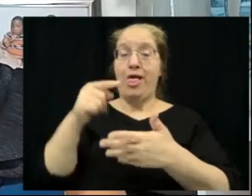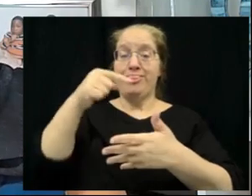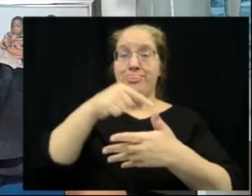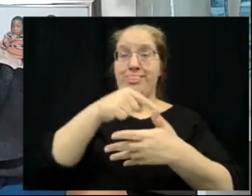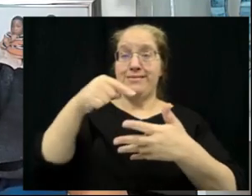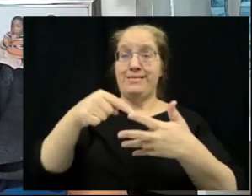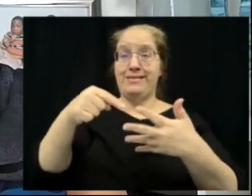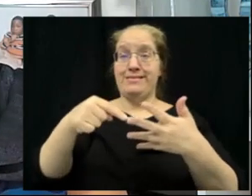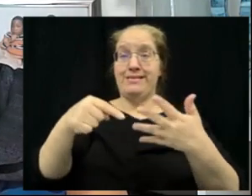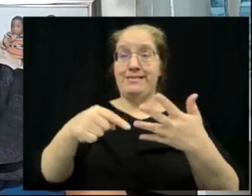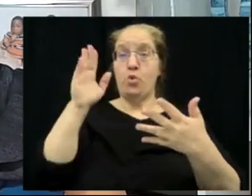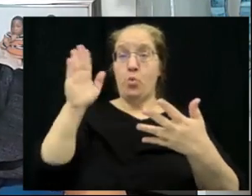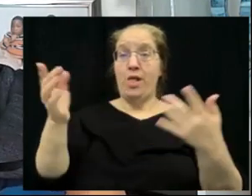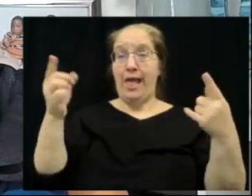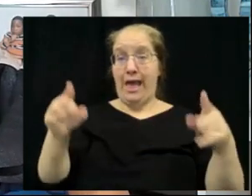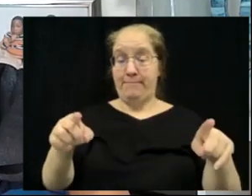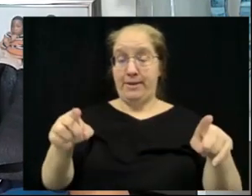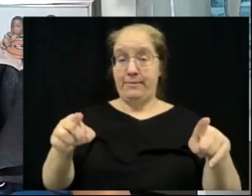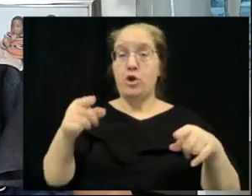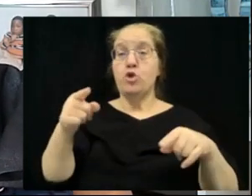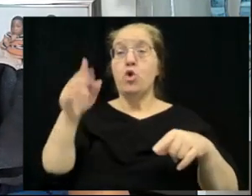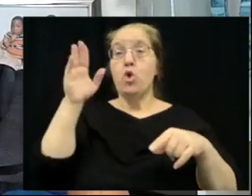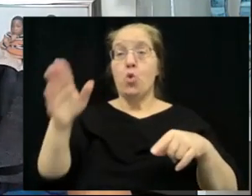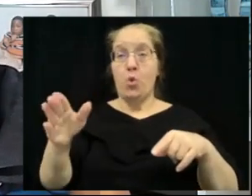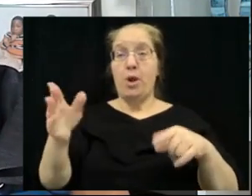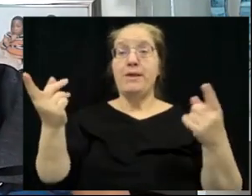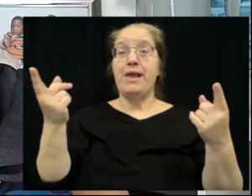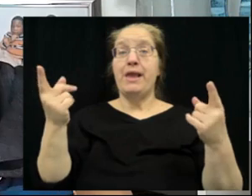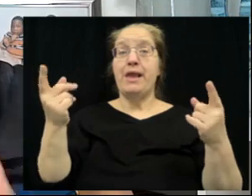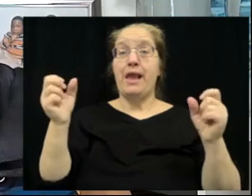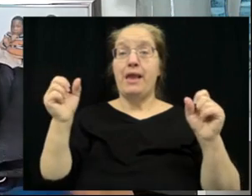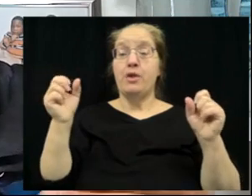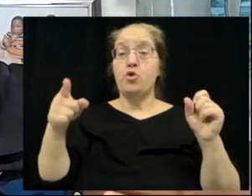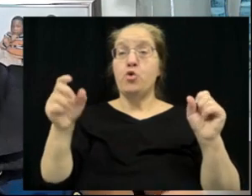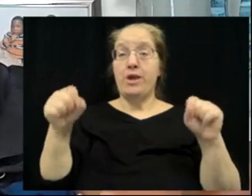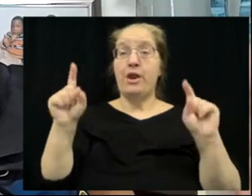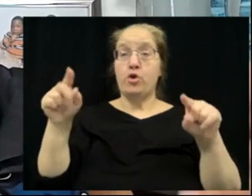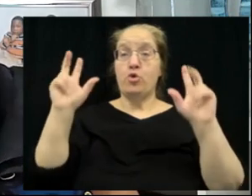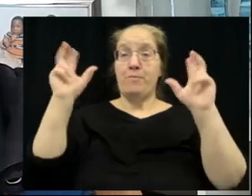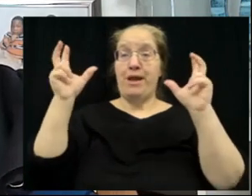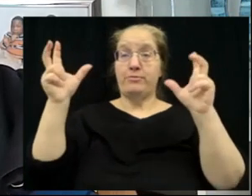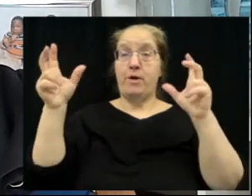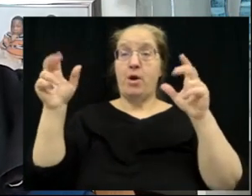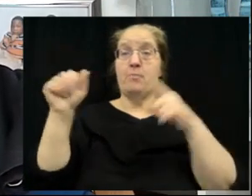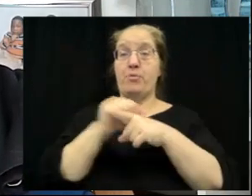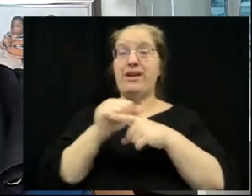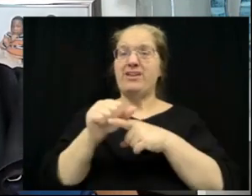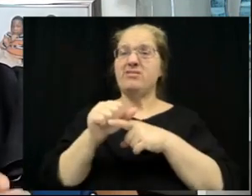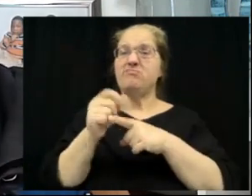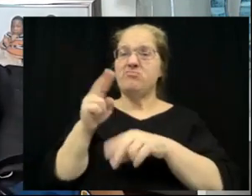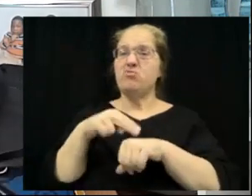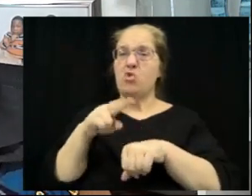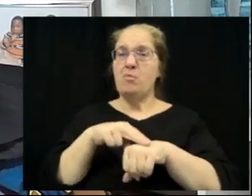able to go to your basketball practice on a regular basis. When you choose not to go to